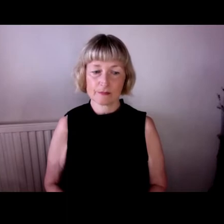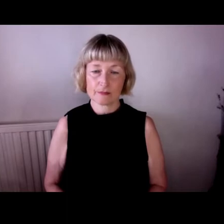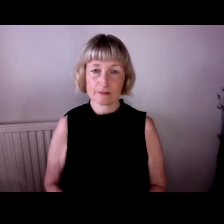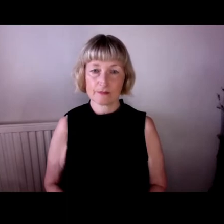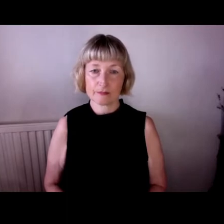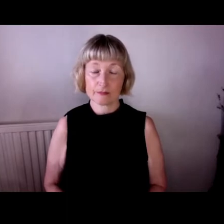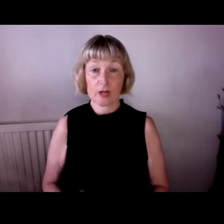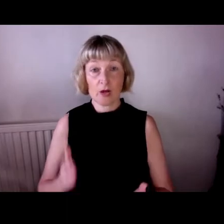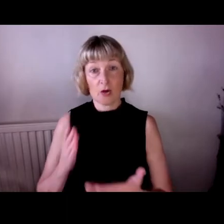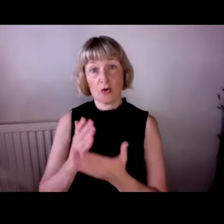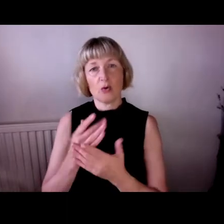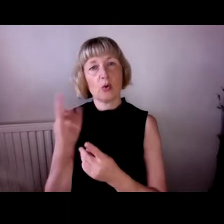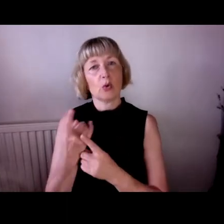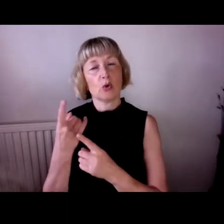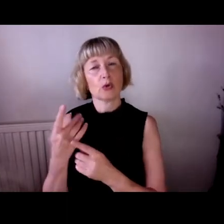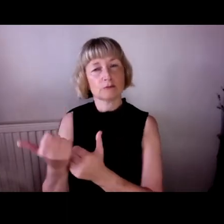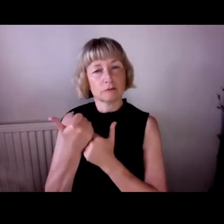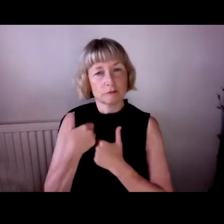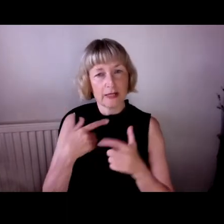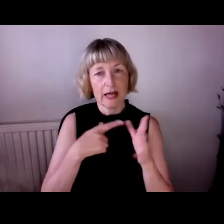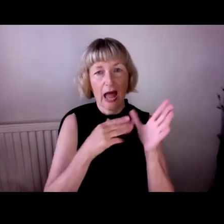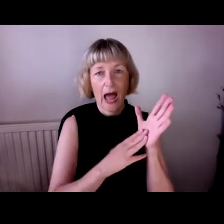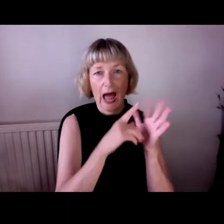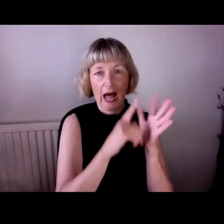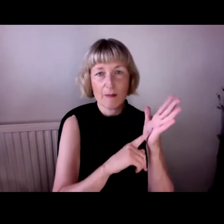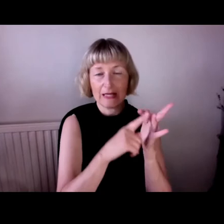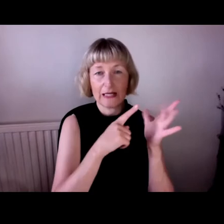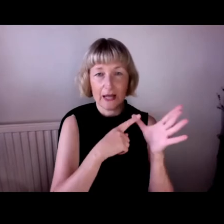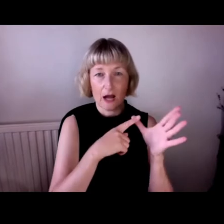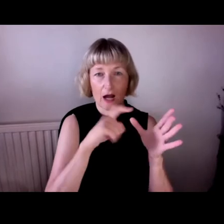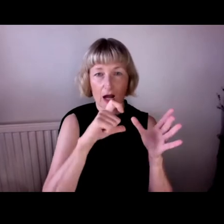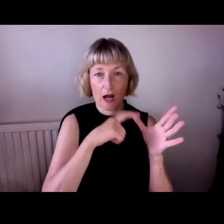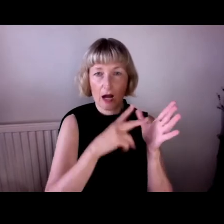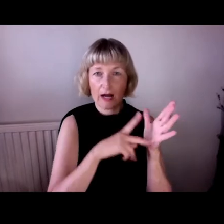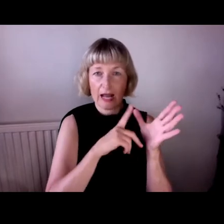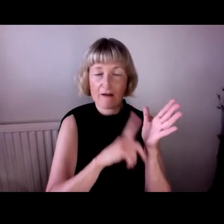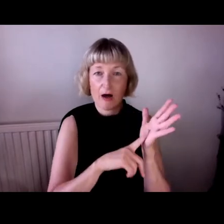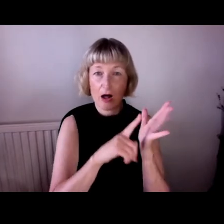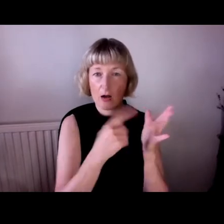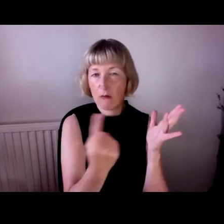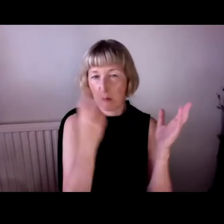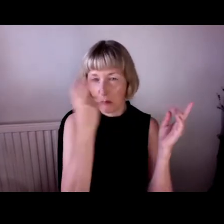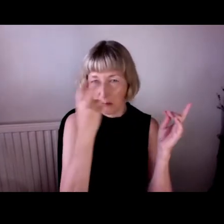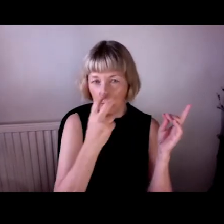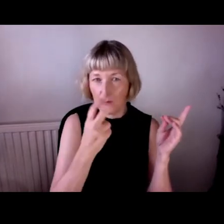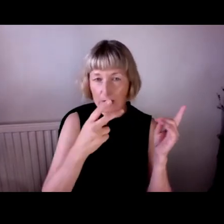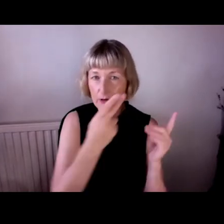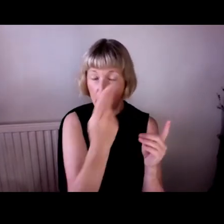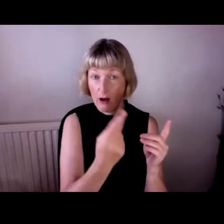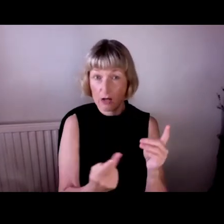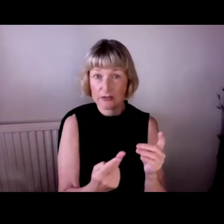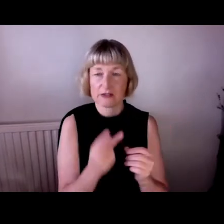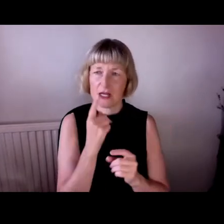Amelia Cavallo, who has done quite a lot of work with Quiplash. And she has kind of defined those particular pieces